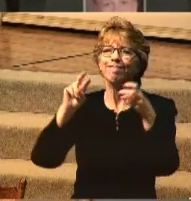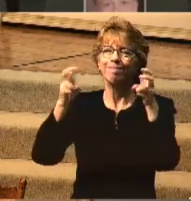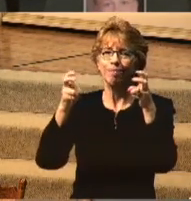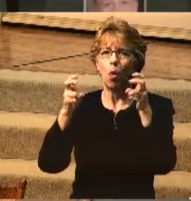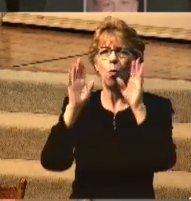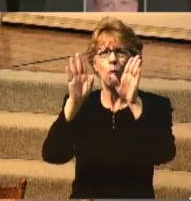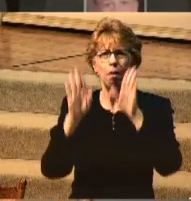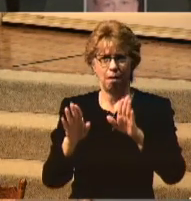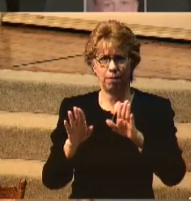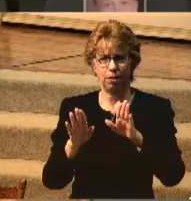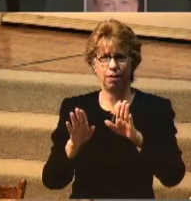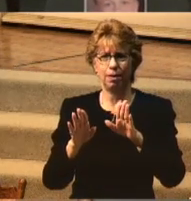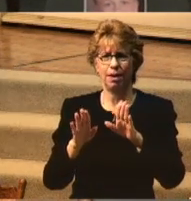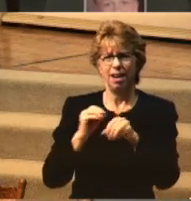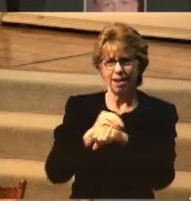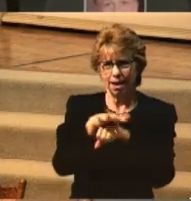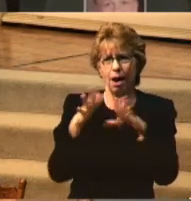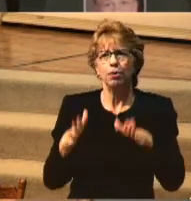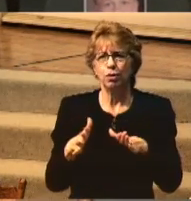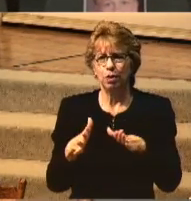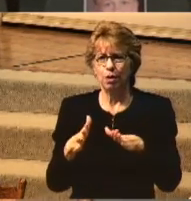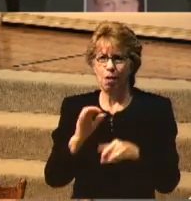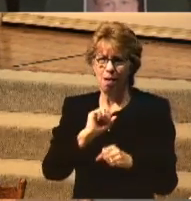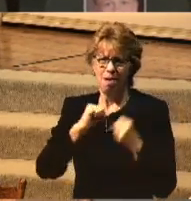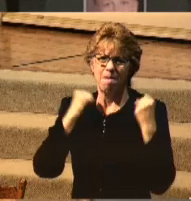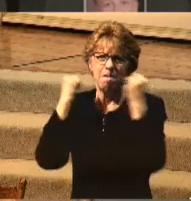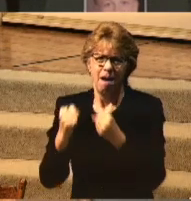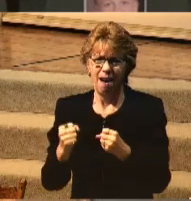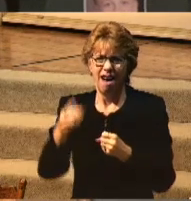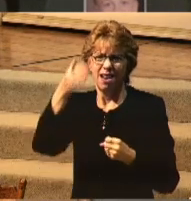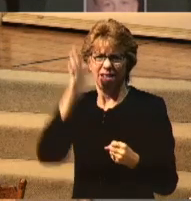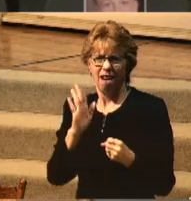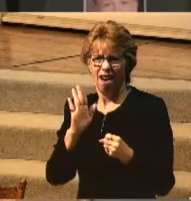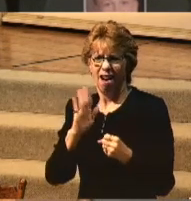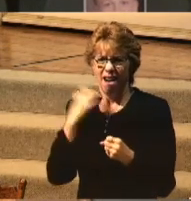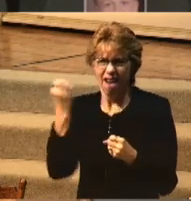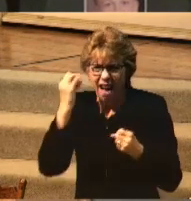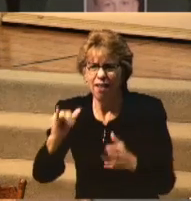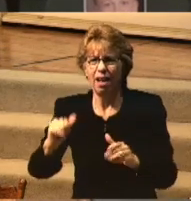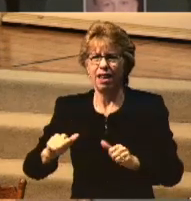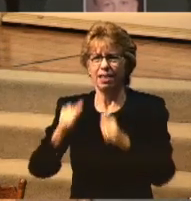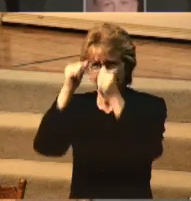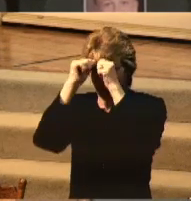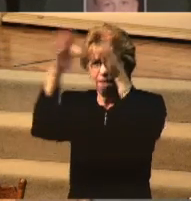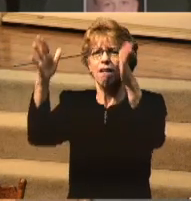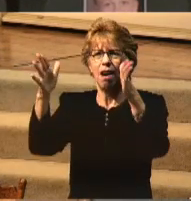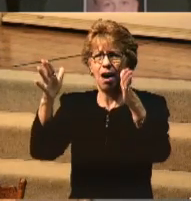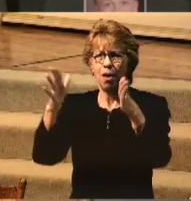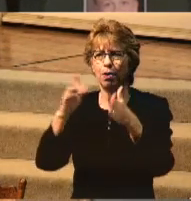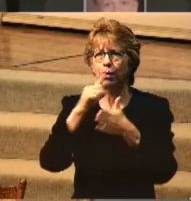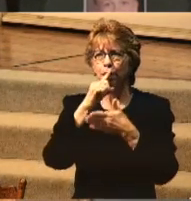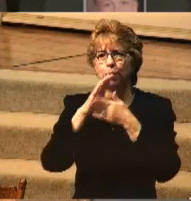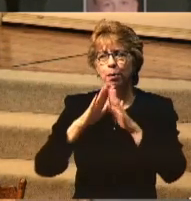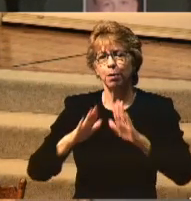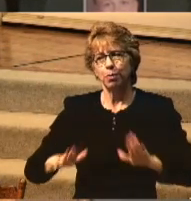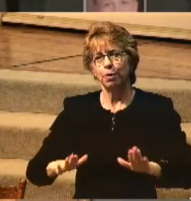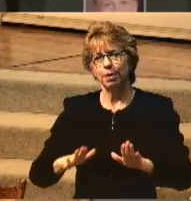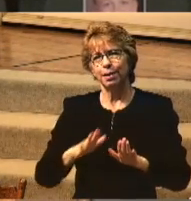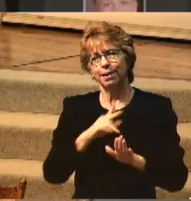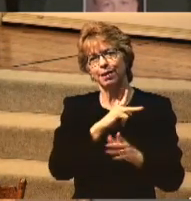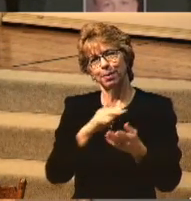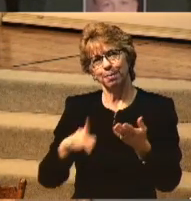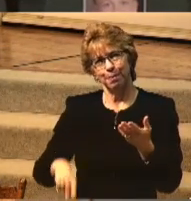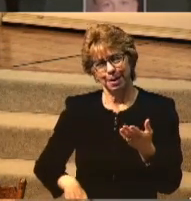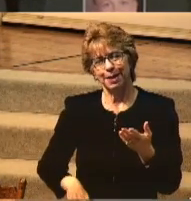Counselor, the Mighty God, the Everlasting Father, the Prince of Peace. I'm so